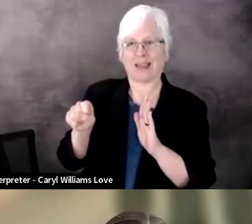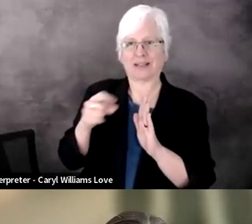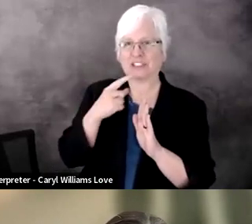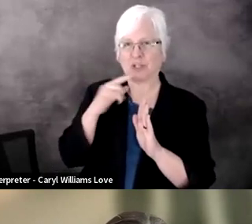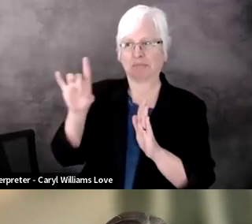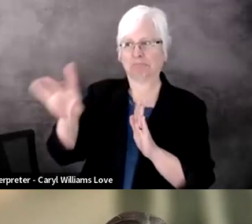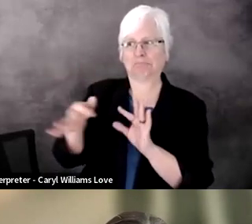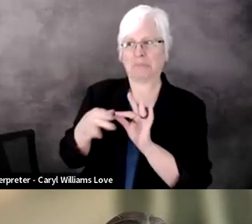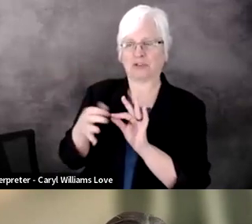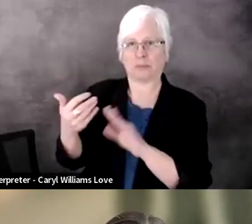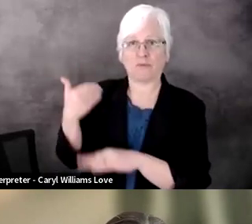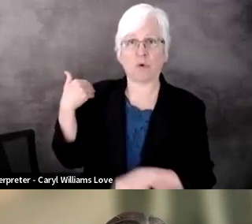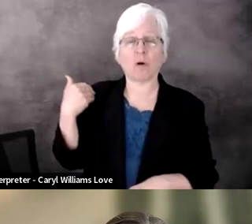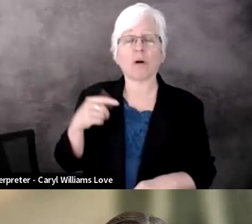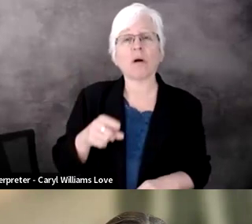the idea that